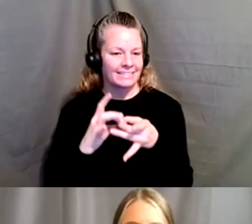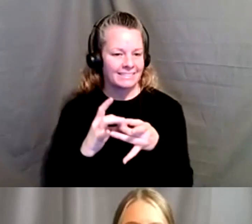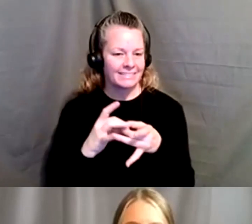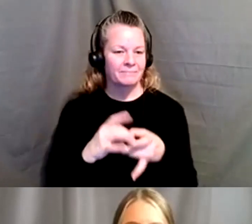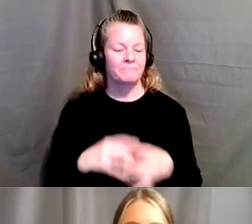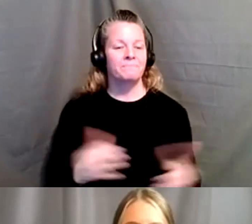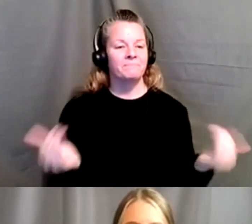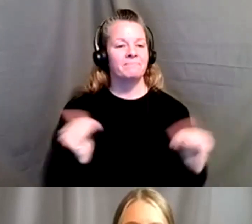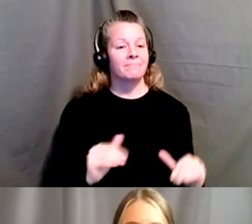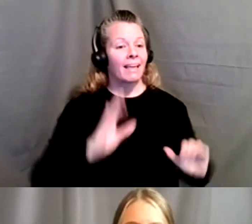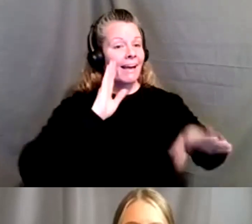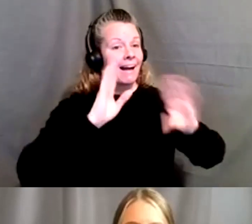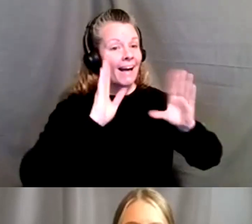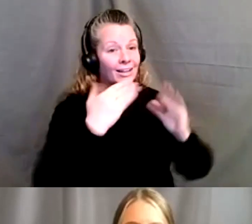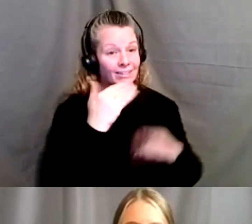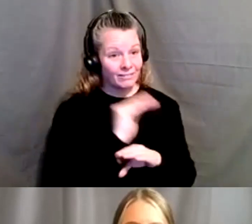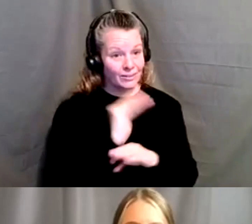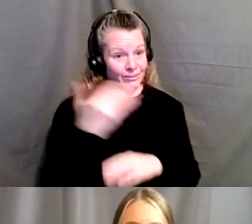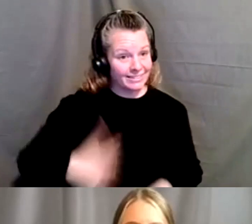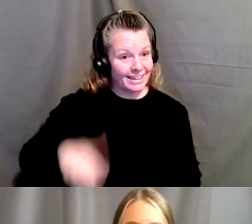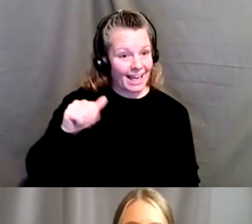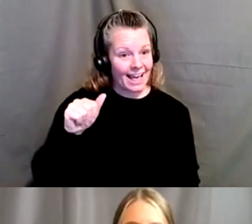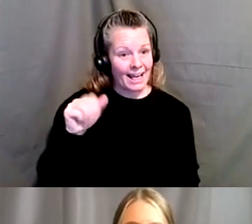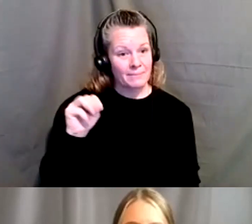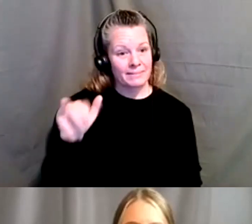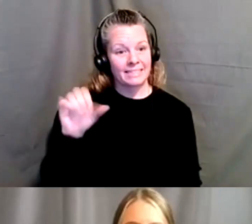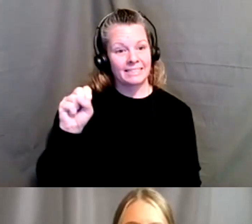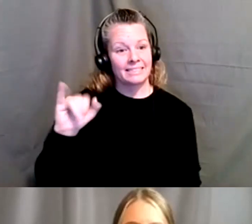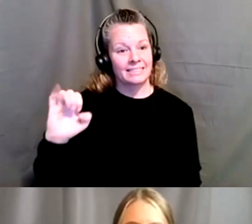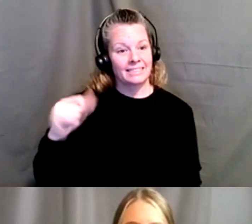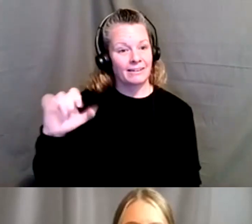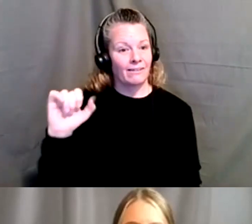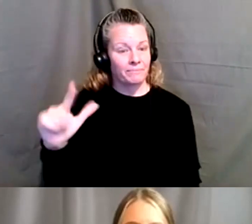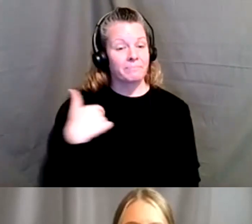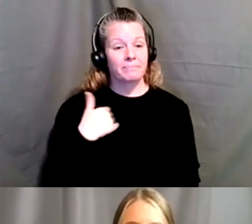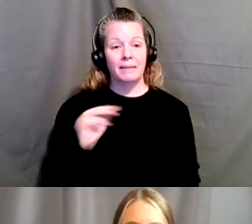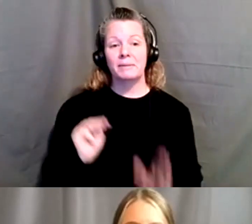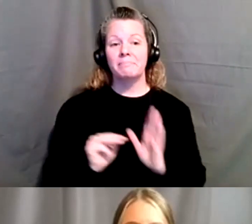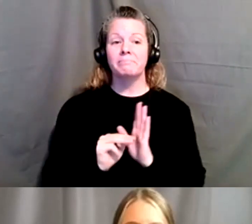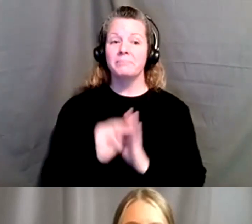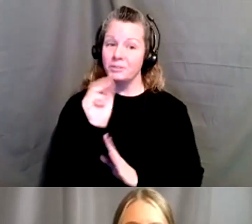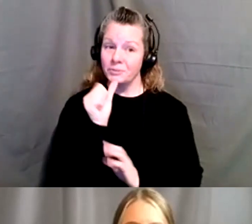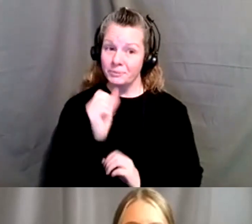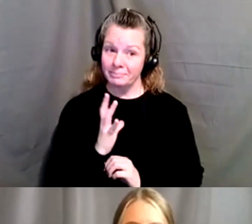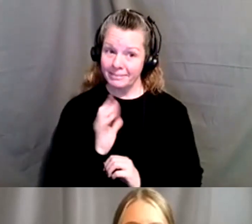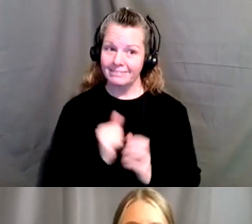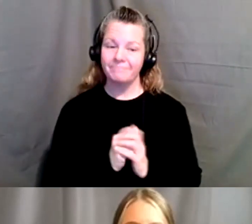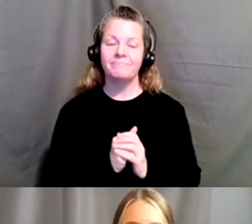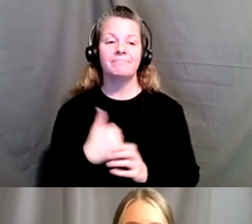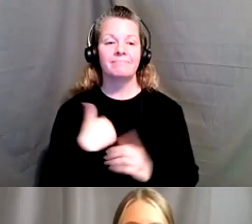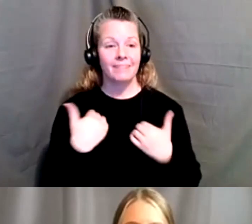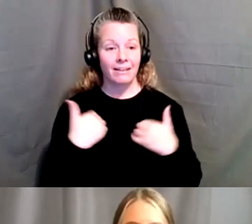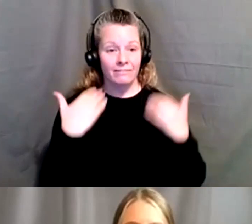Hi, good afternoon. I'm Amy Siegel. I am a mature woman. I have